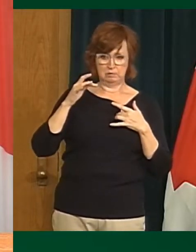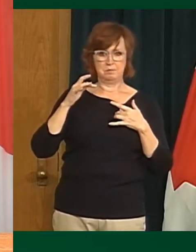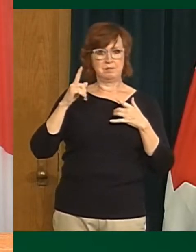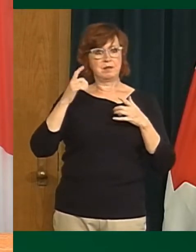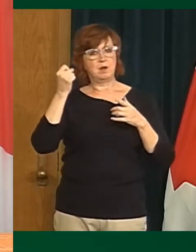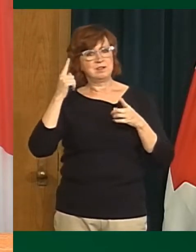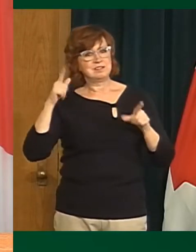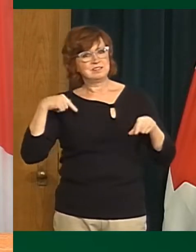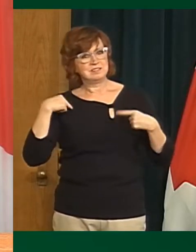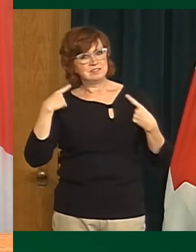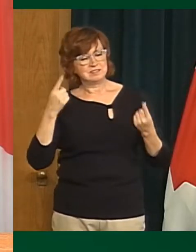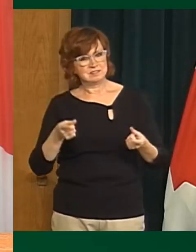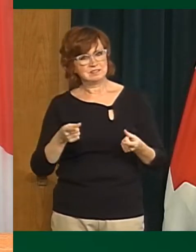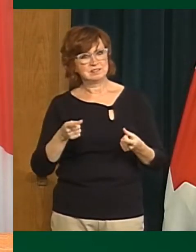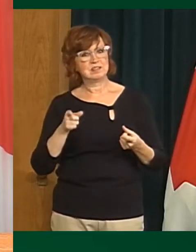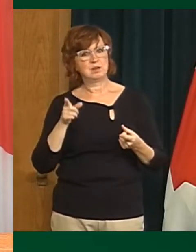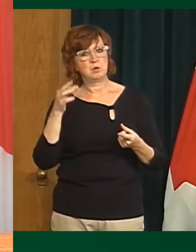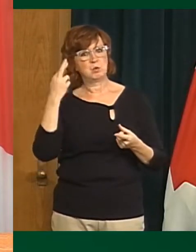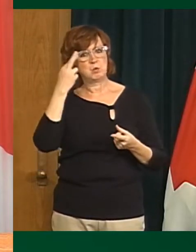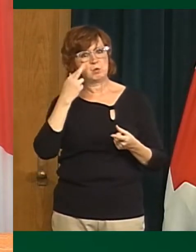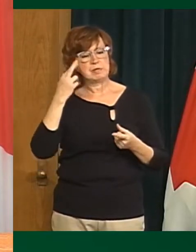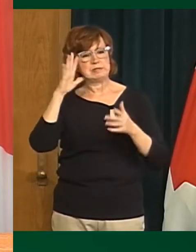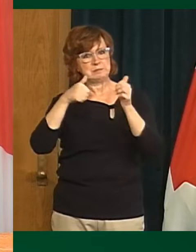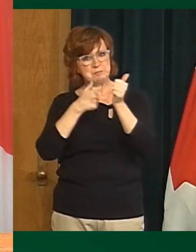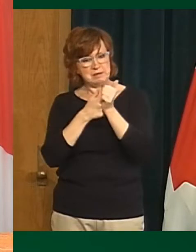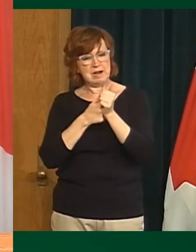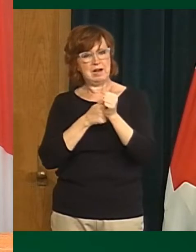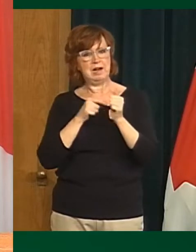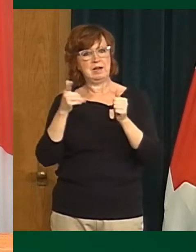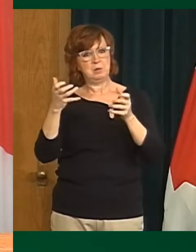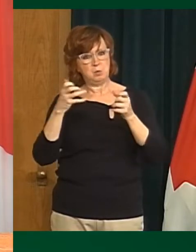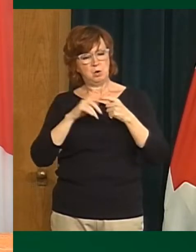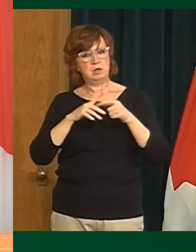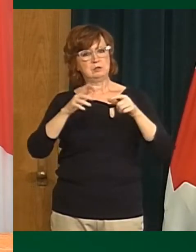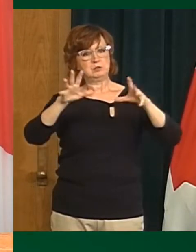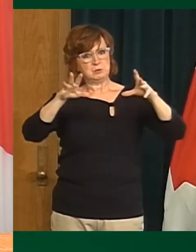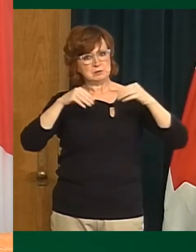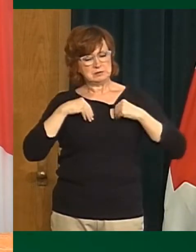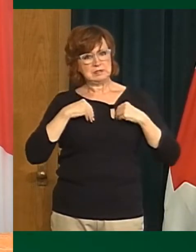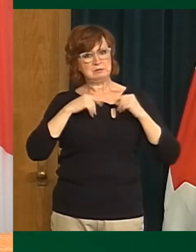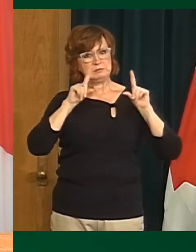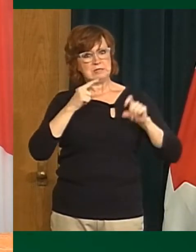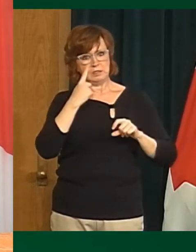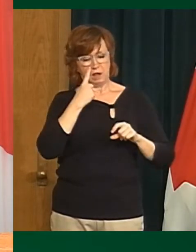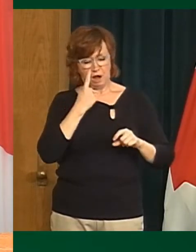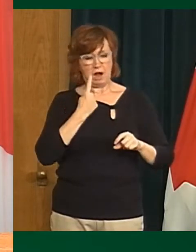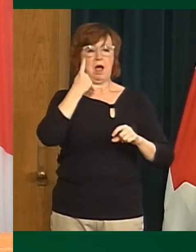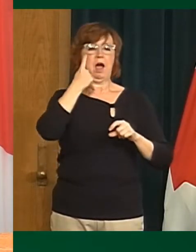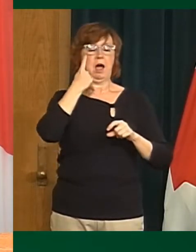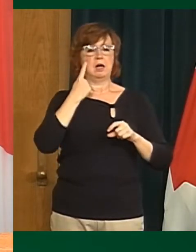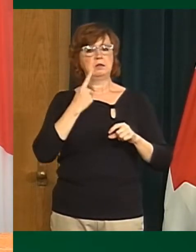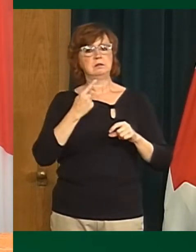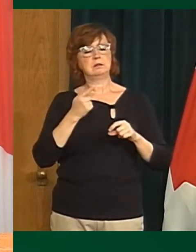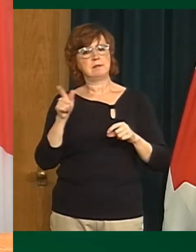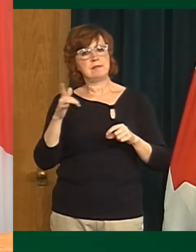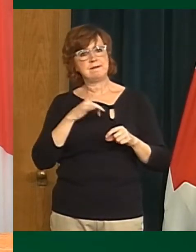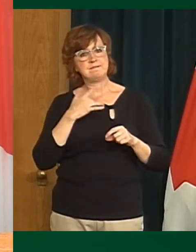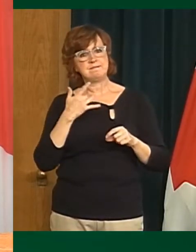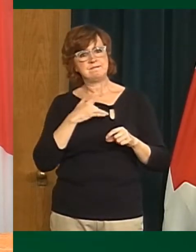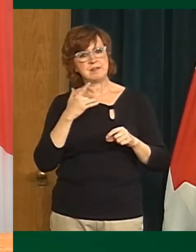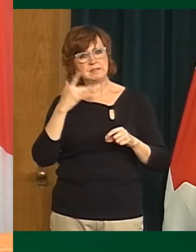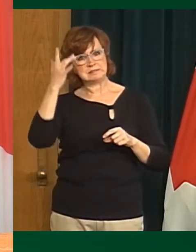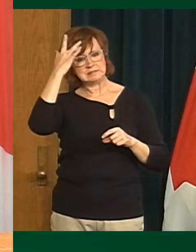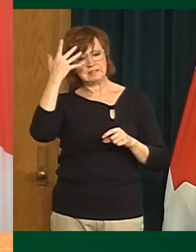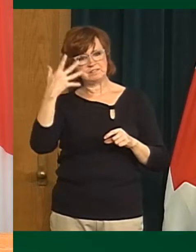got tested were symptomatic. But as in case we see people who had absolutely no symptoms and decide to get a test, we